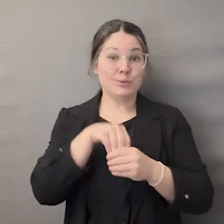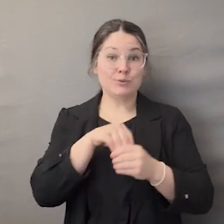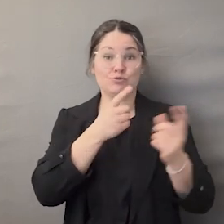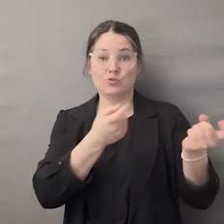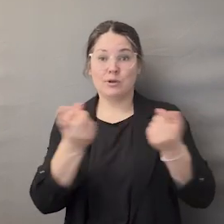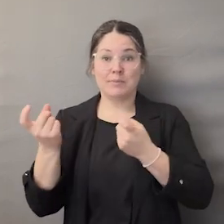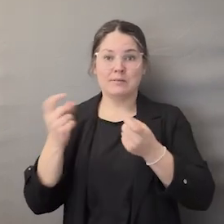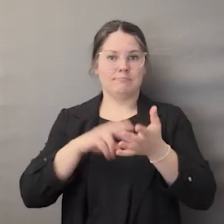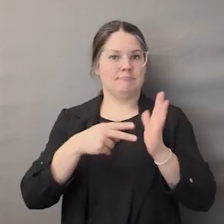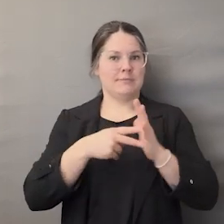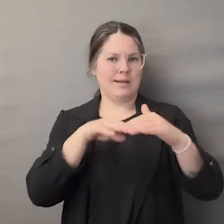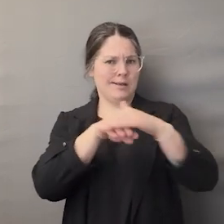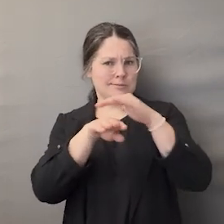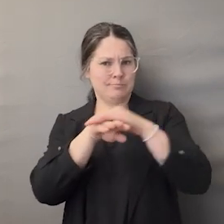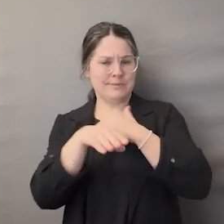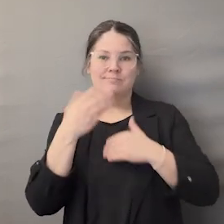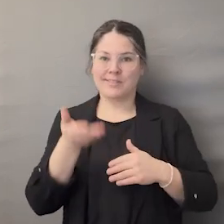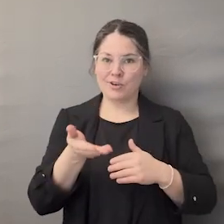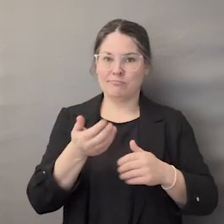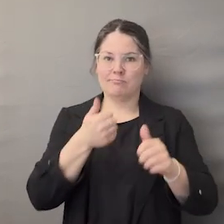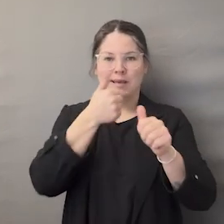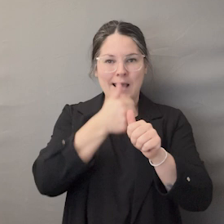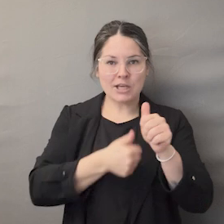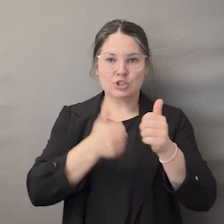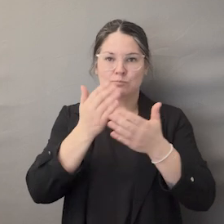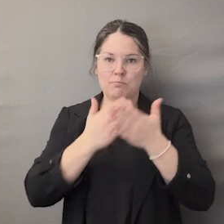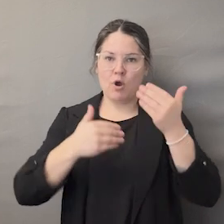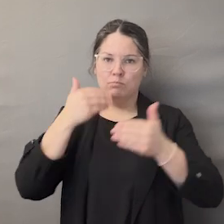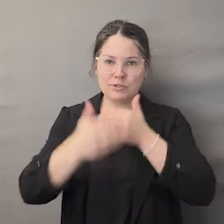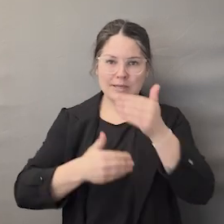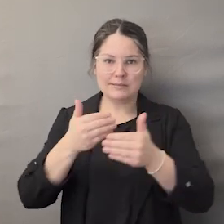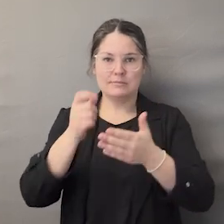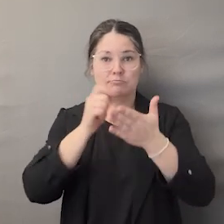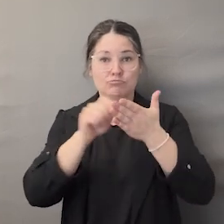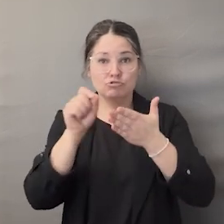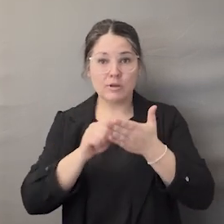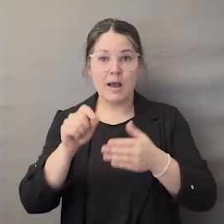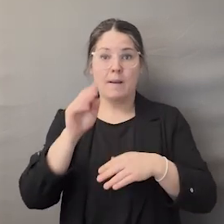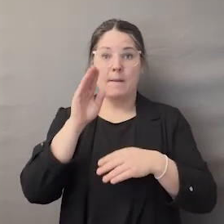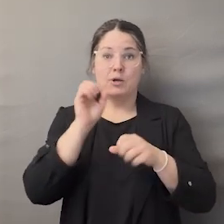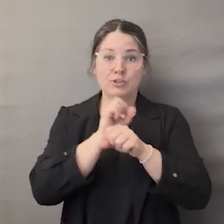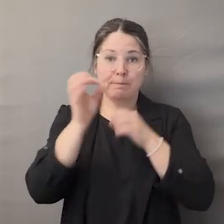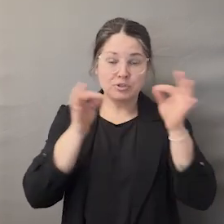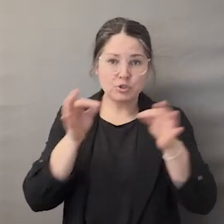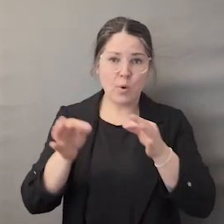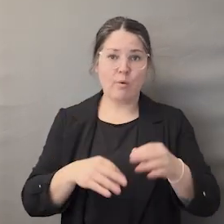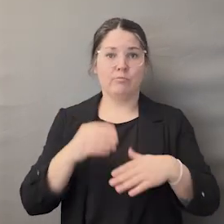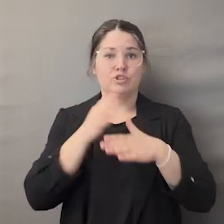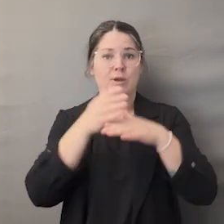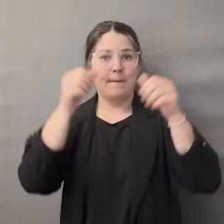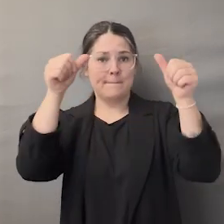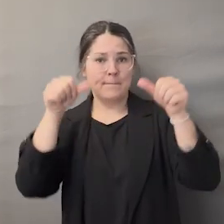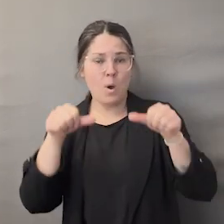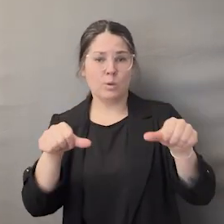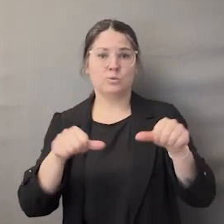building accessibility into every stage of the process, from writing job descriptions to sharing postings, connecting